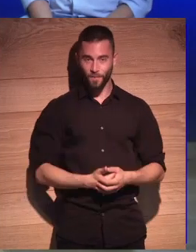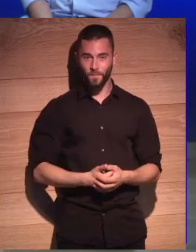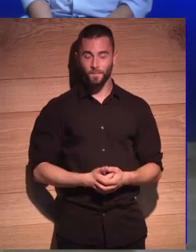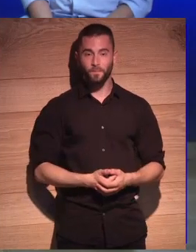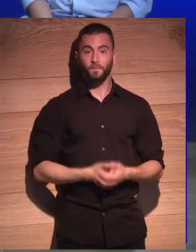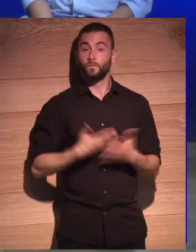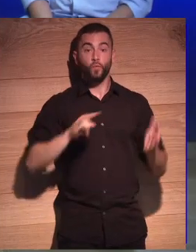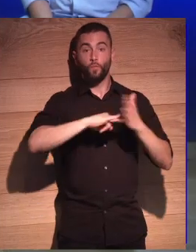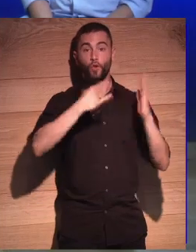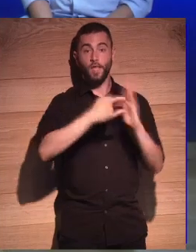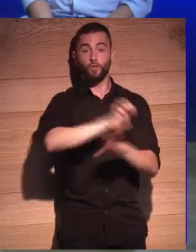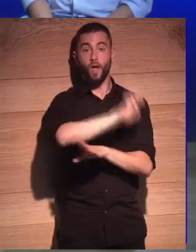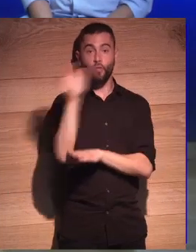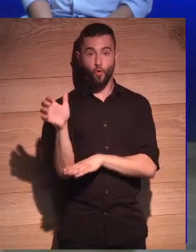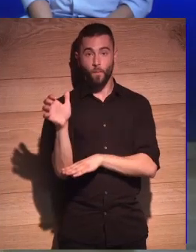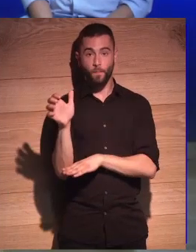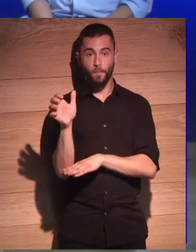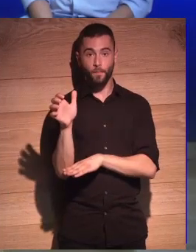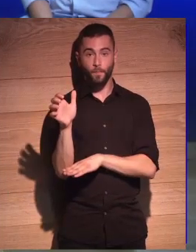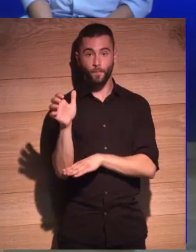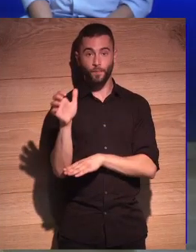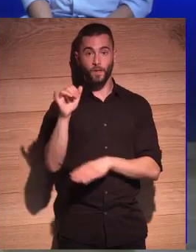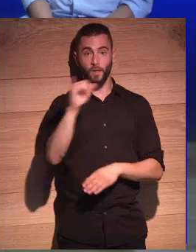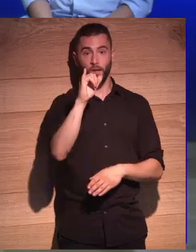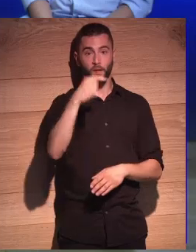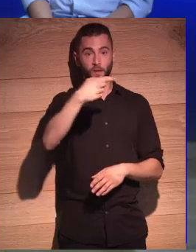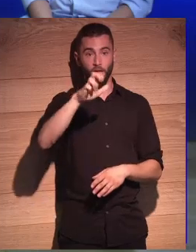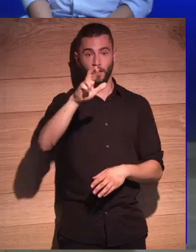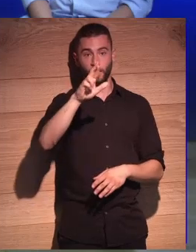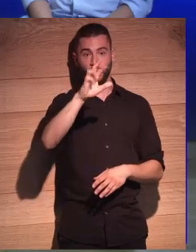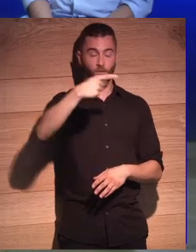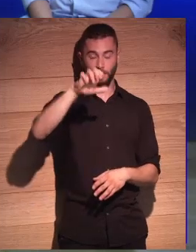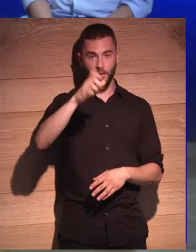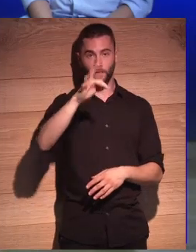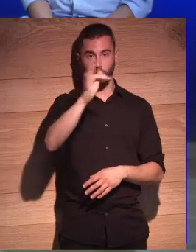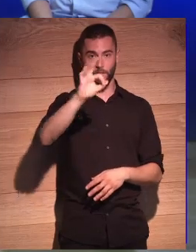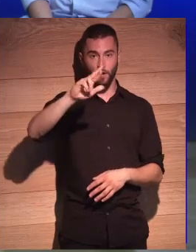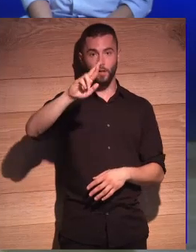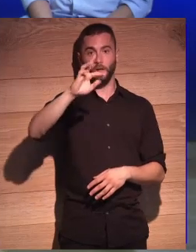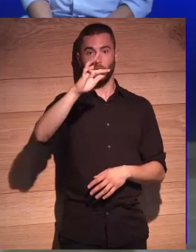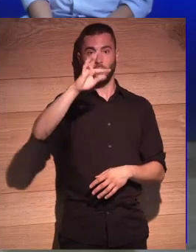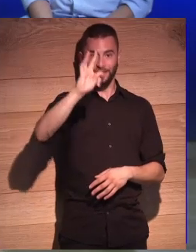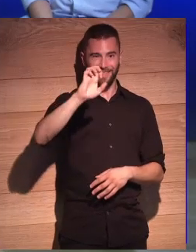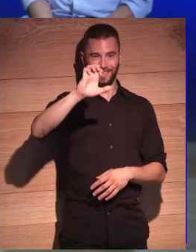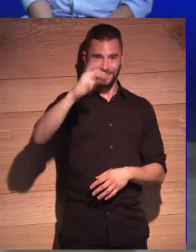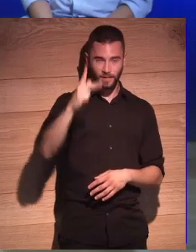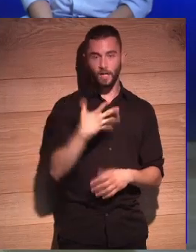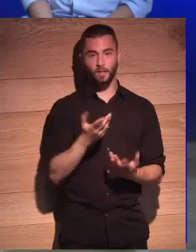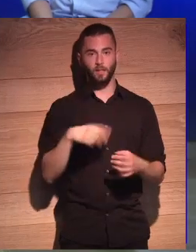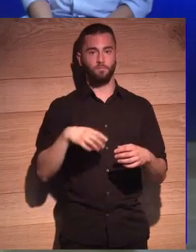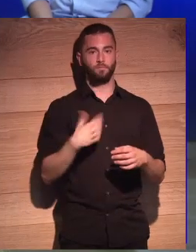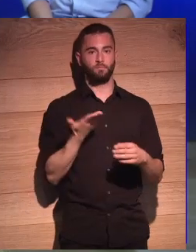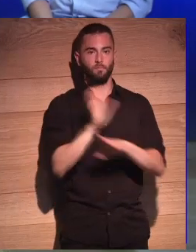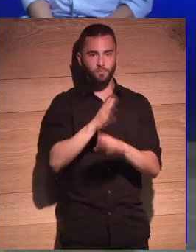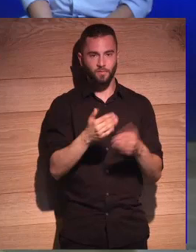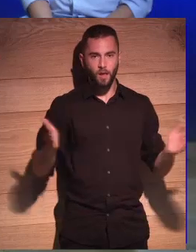for this reality within the labor market. This is a European project. There are several initiatives in which they're working